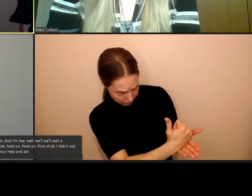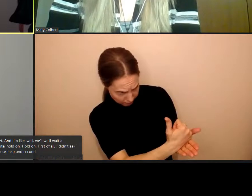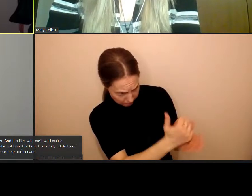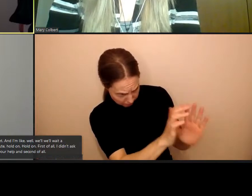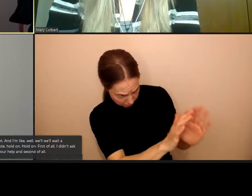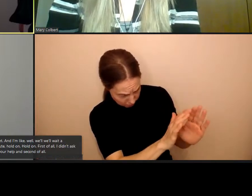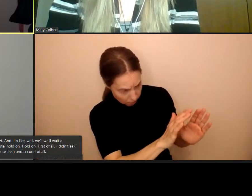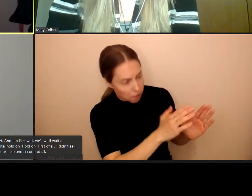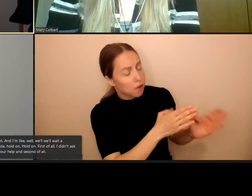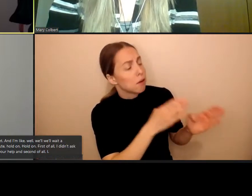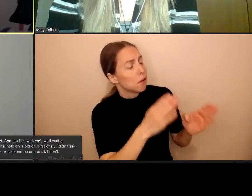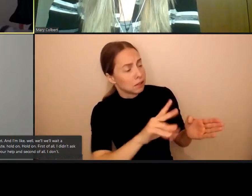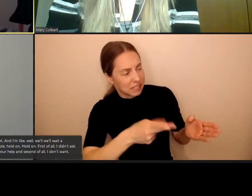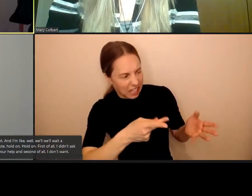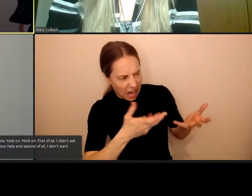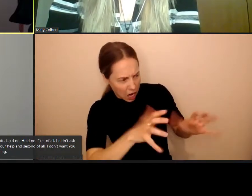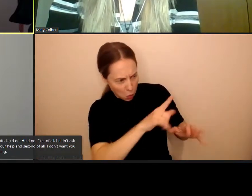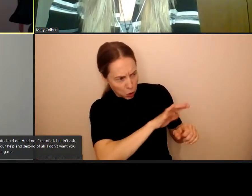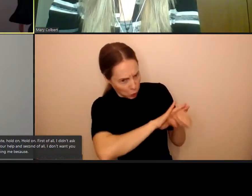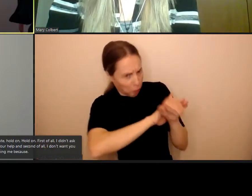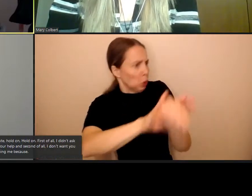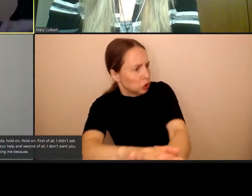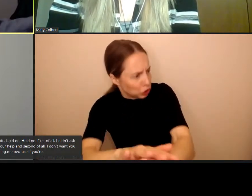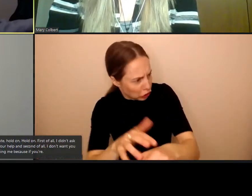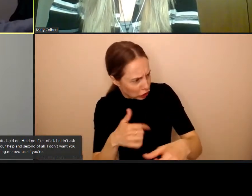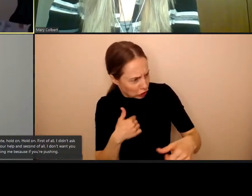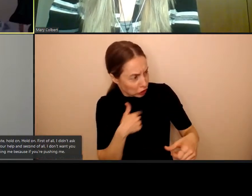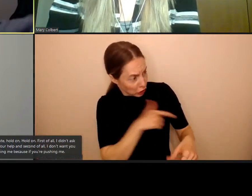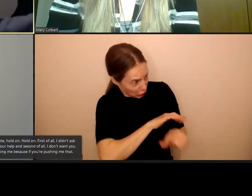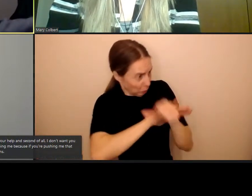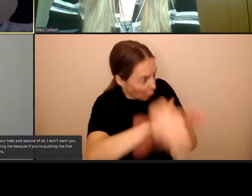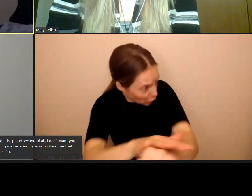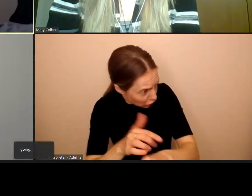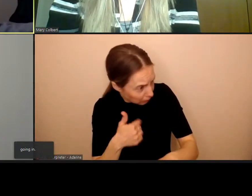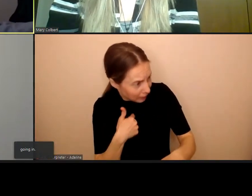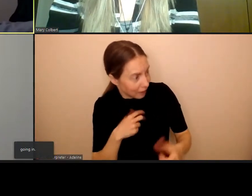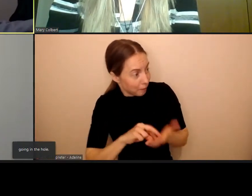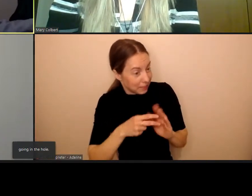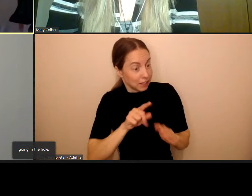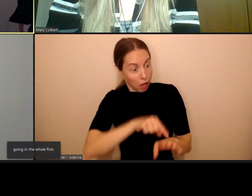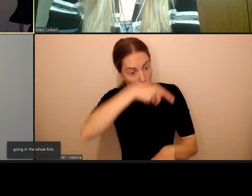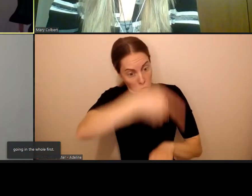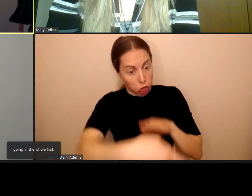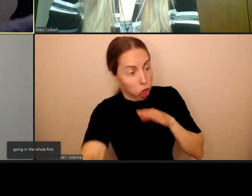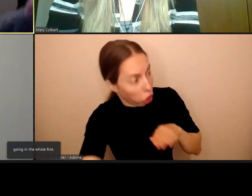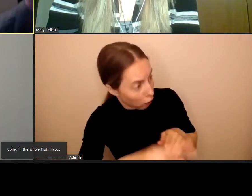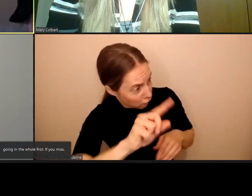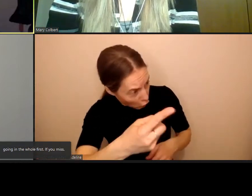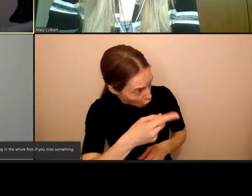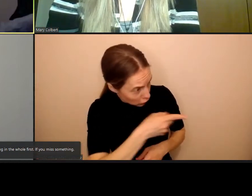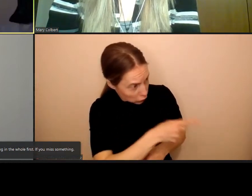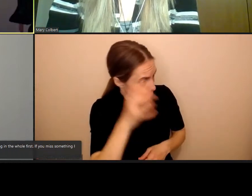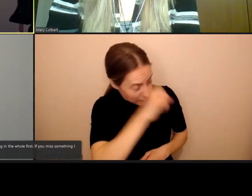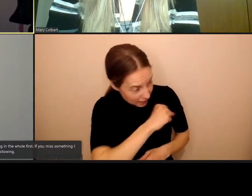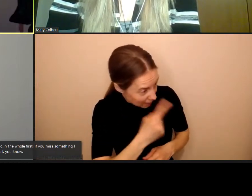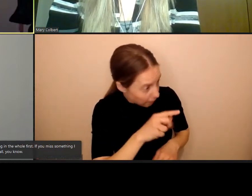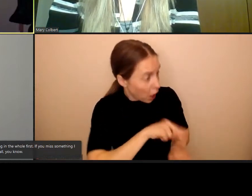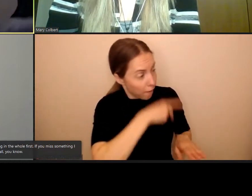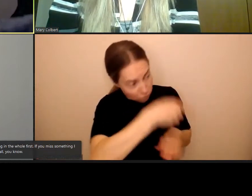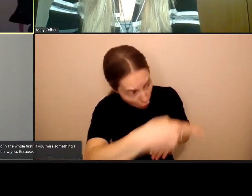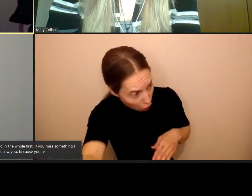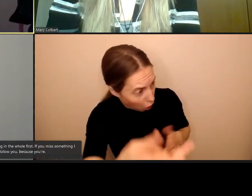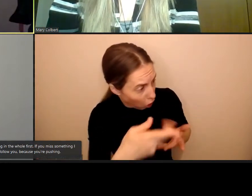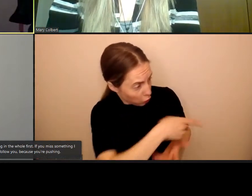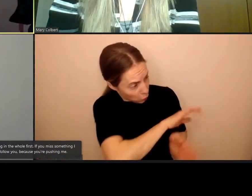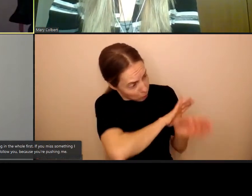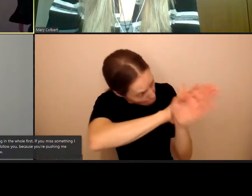of all, I don't want you pushing me, because if you're pushing me, that means I'm going in the hole first. If you miss something and I go falling, because you're